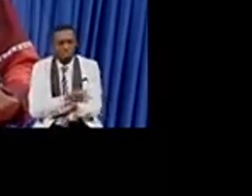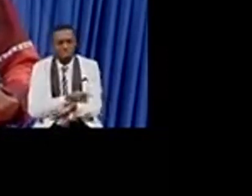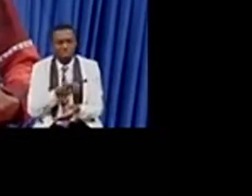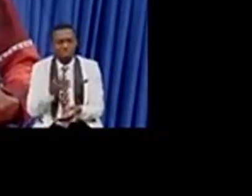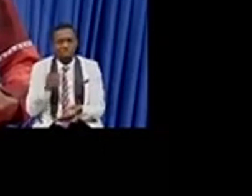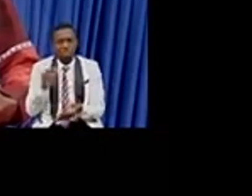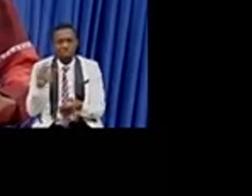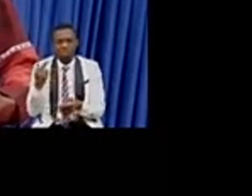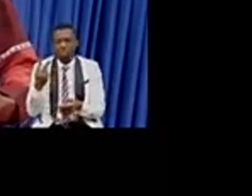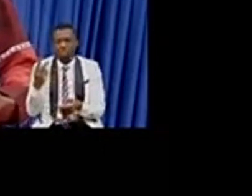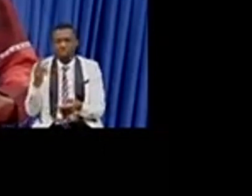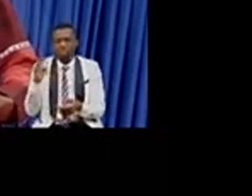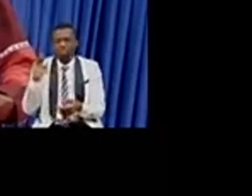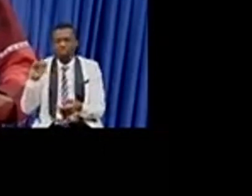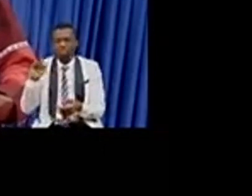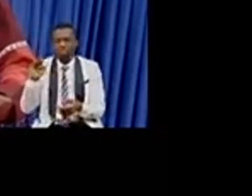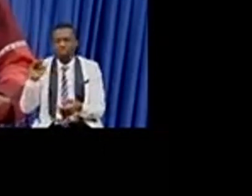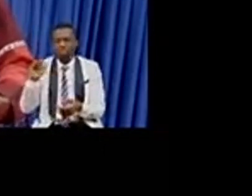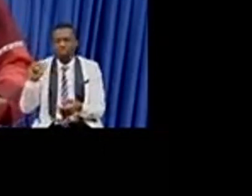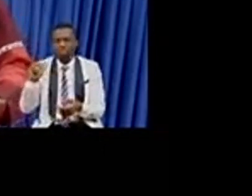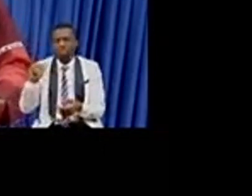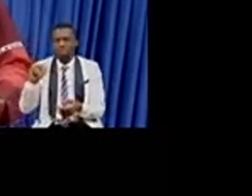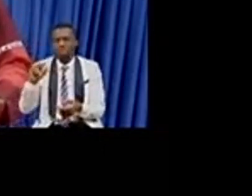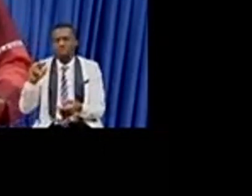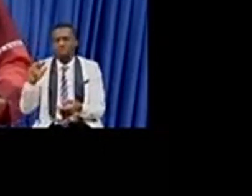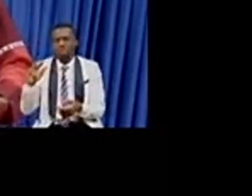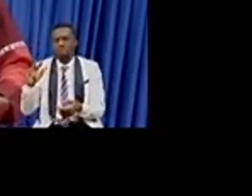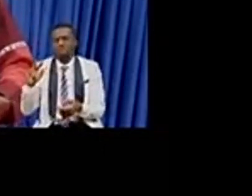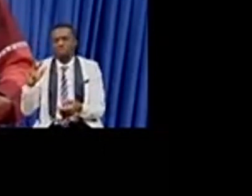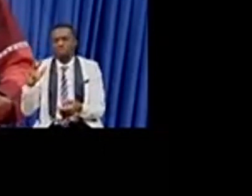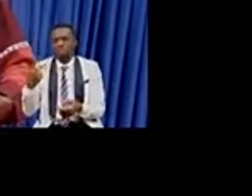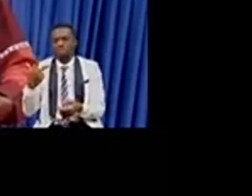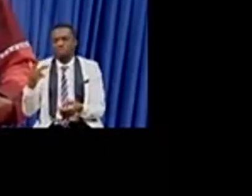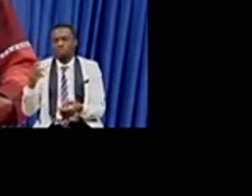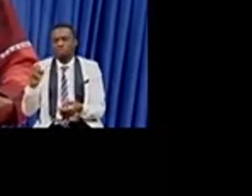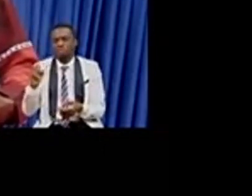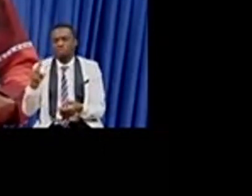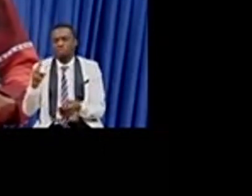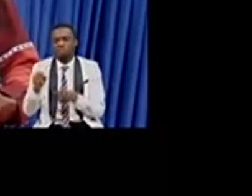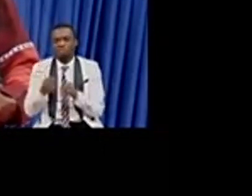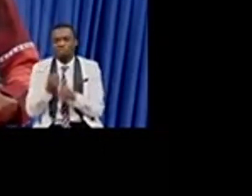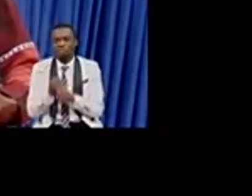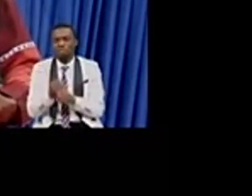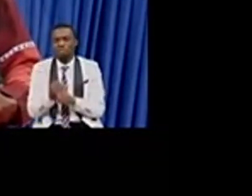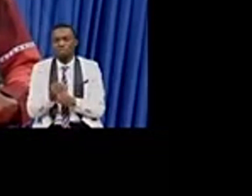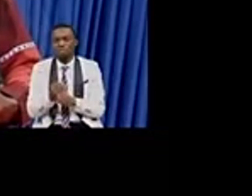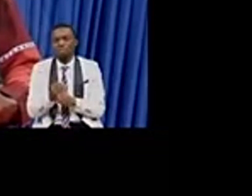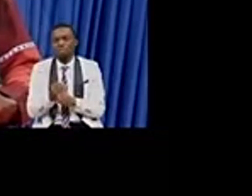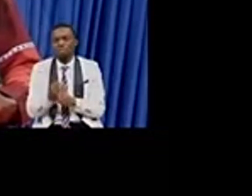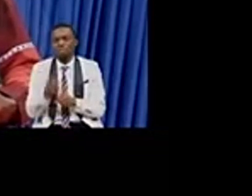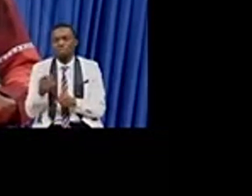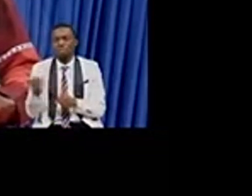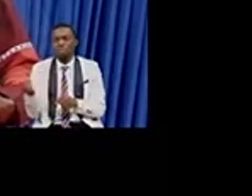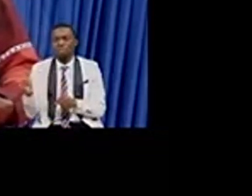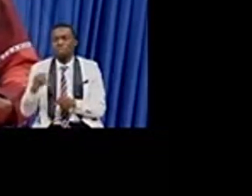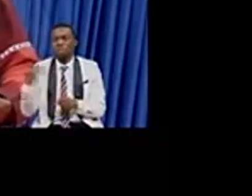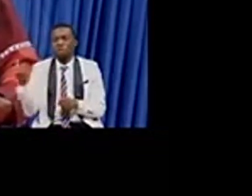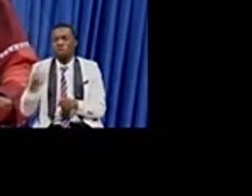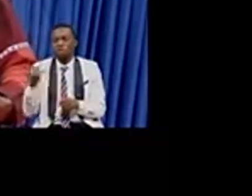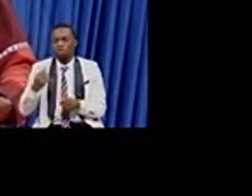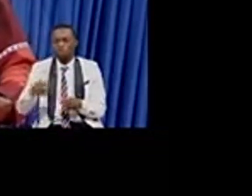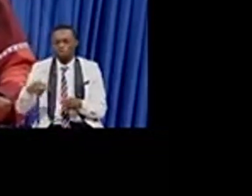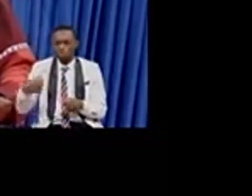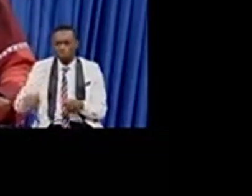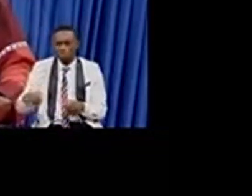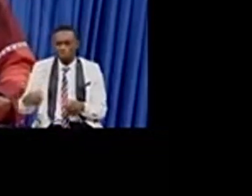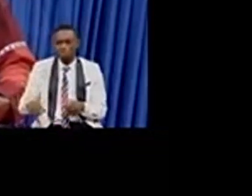other one, 11. And the four of them, since they were born, they always urinate in the bed. And